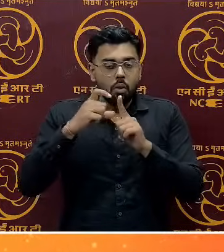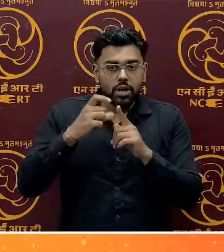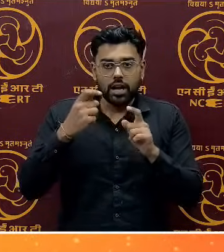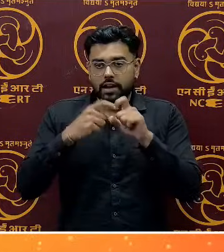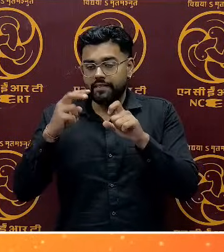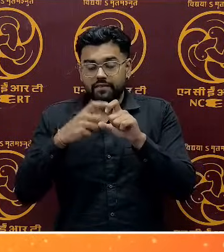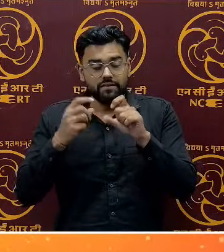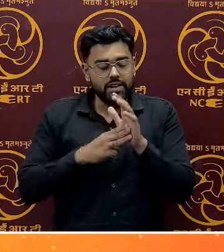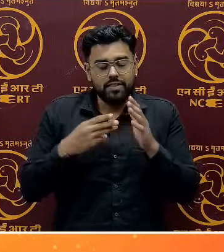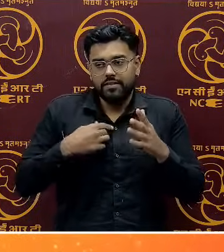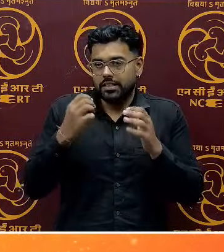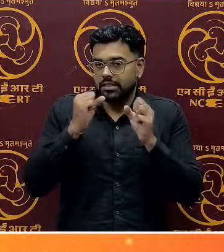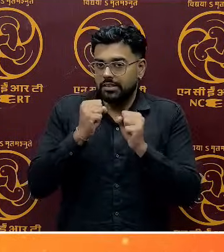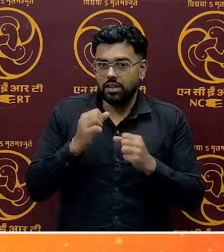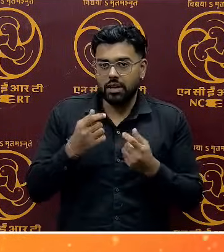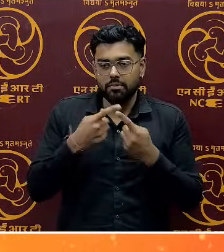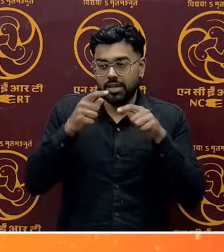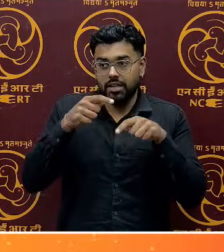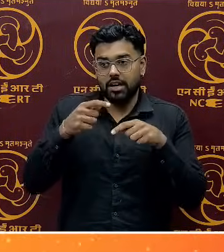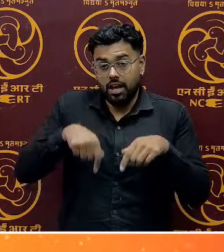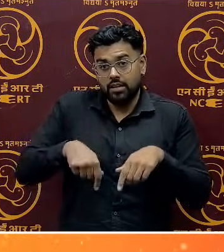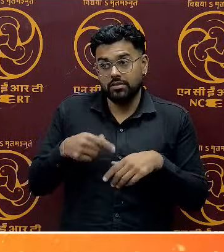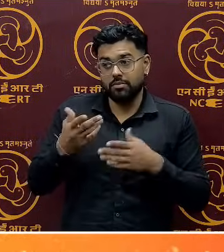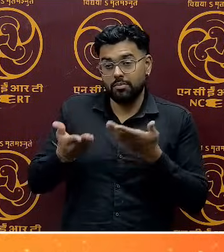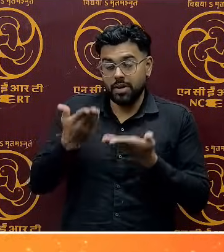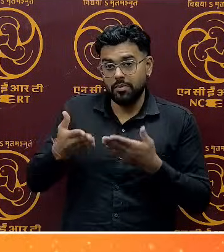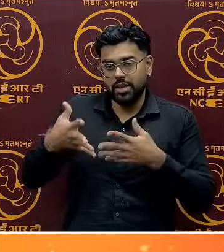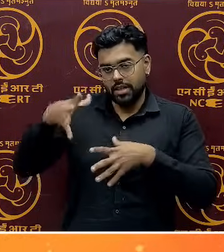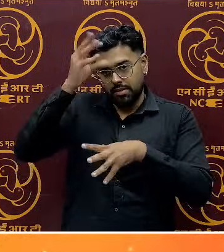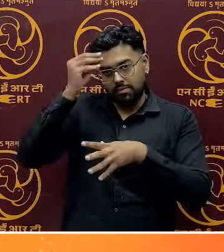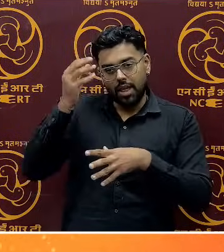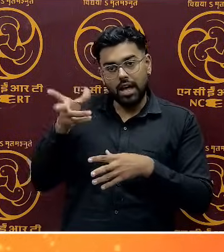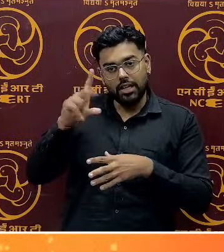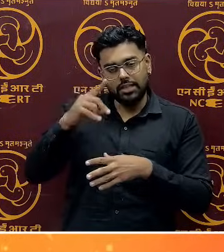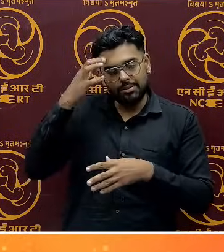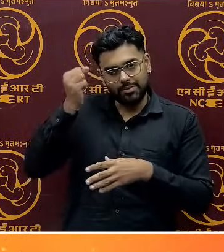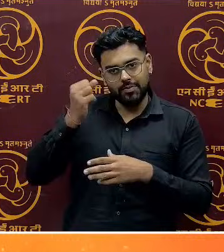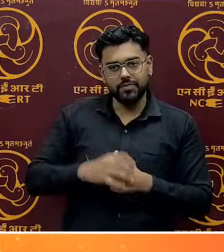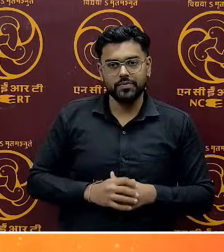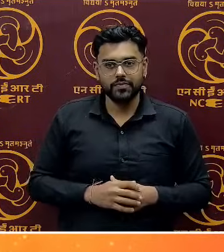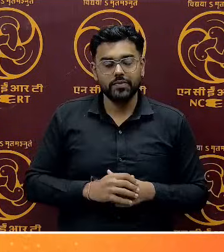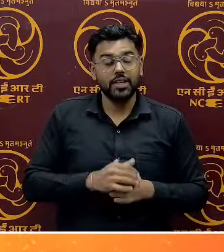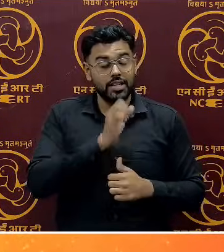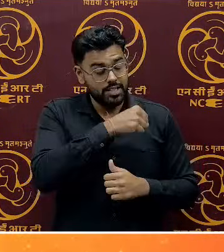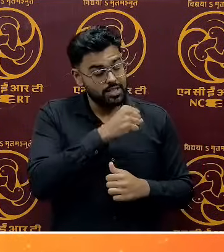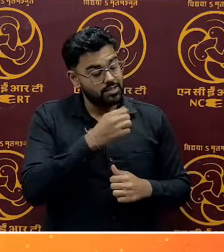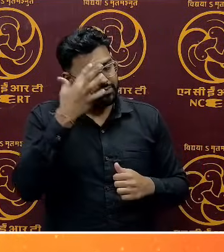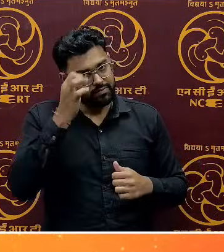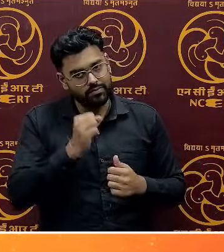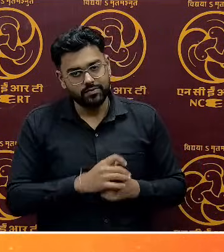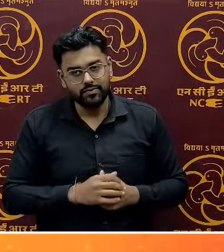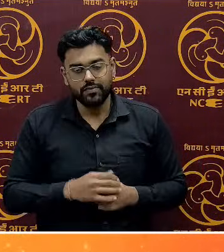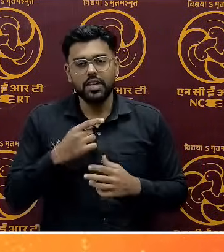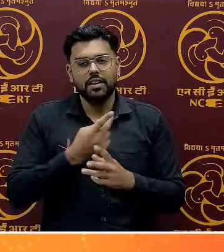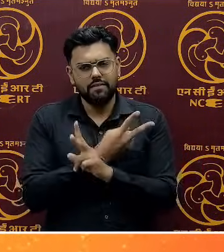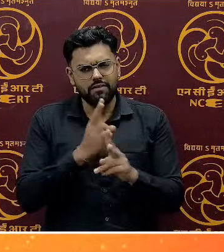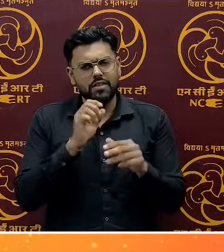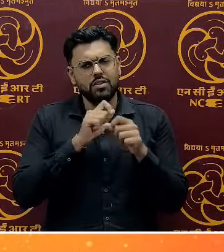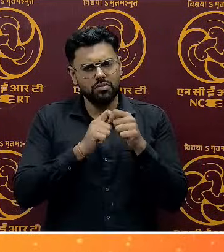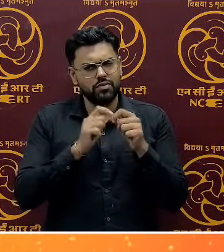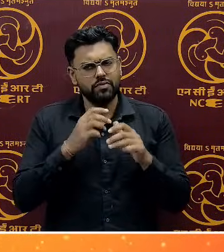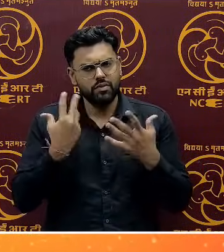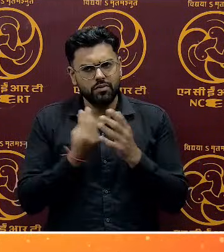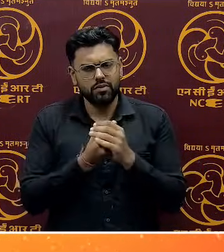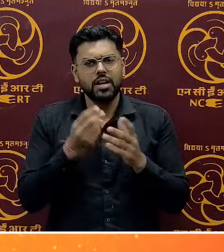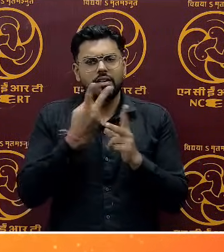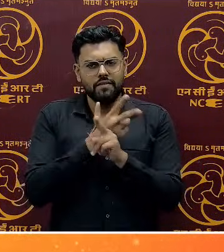So today I think I'll be brushing up my skills of mathematics. Yes, you will understand. We'll be doing many questions and